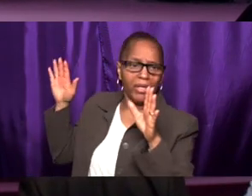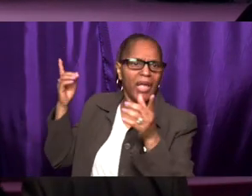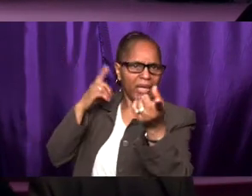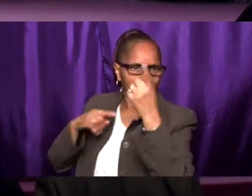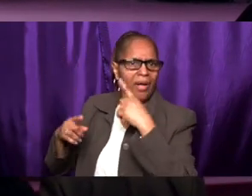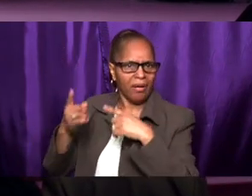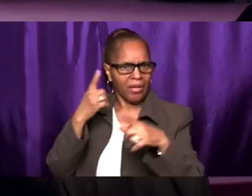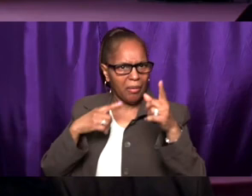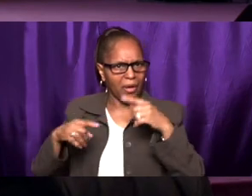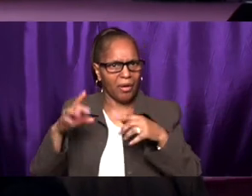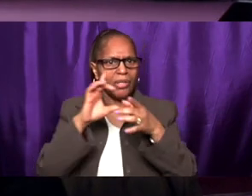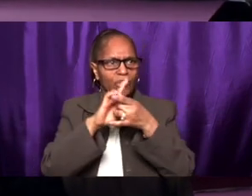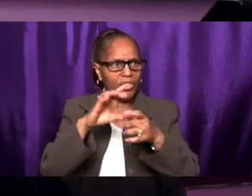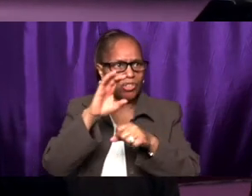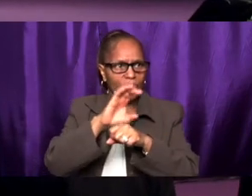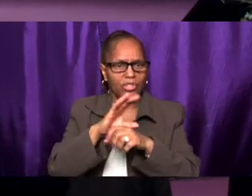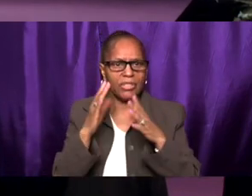on.